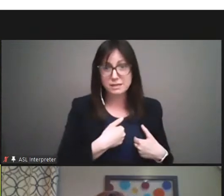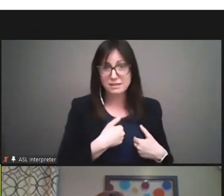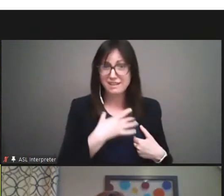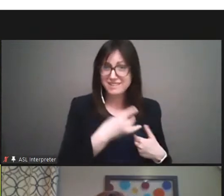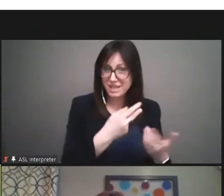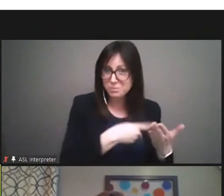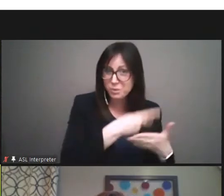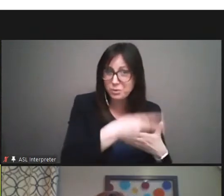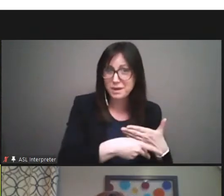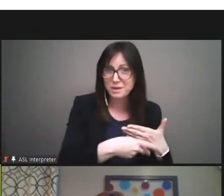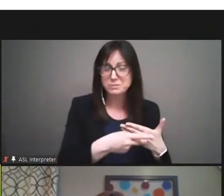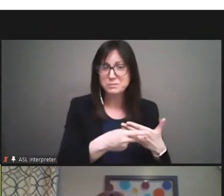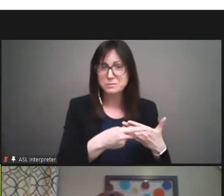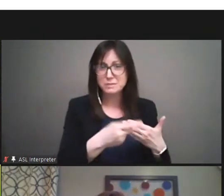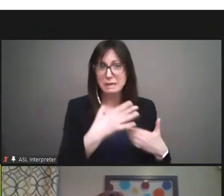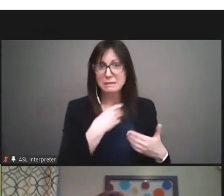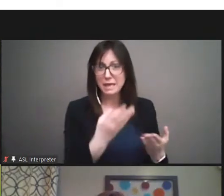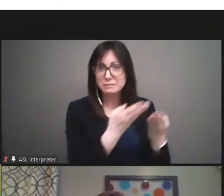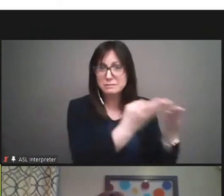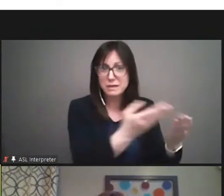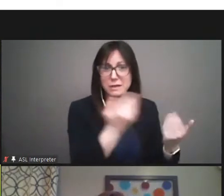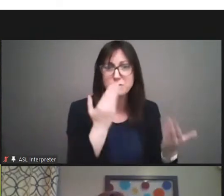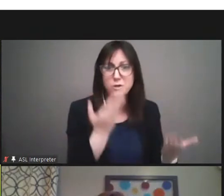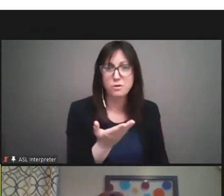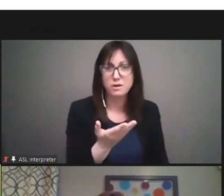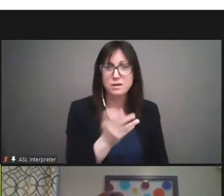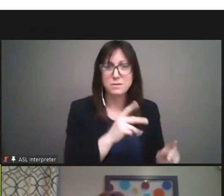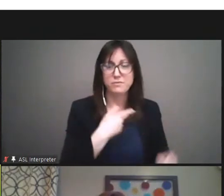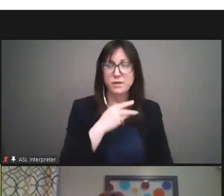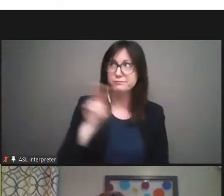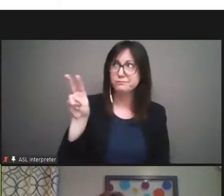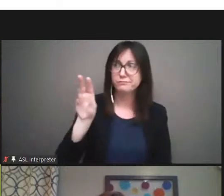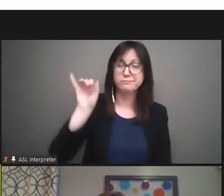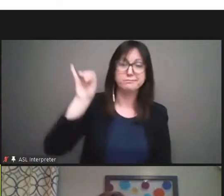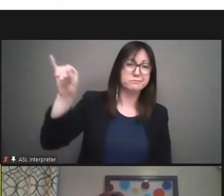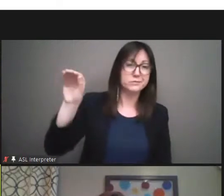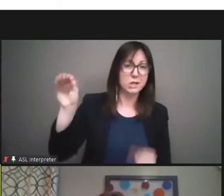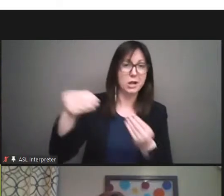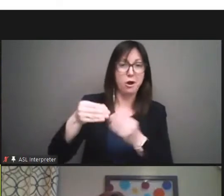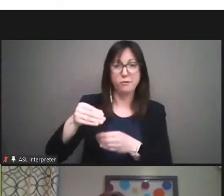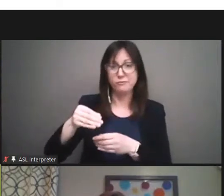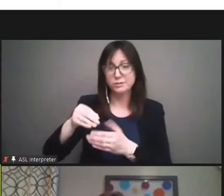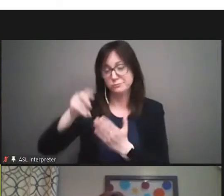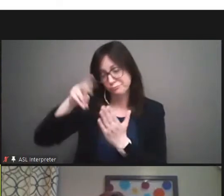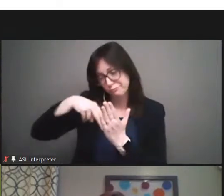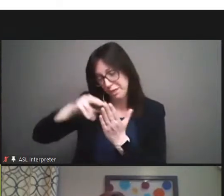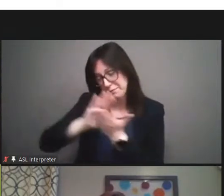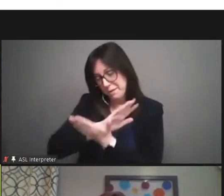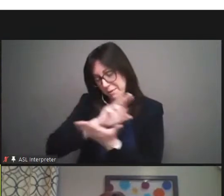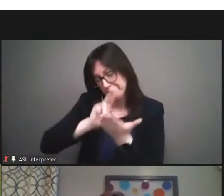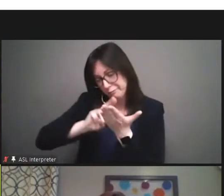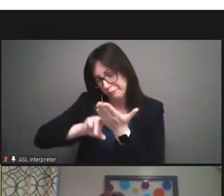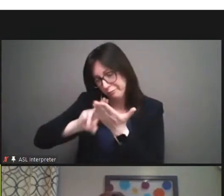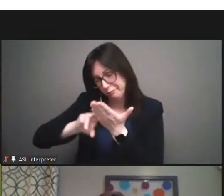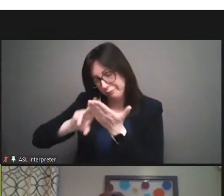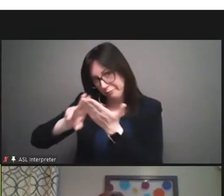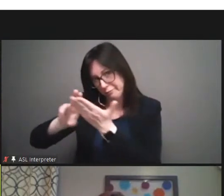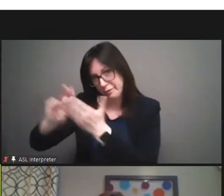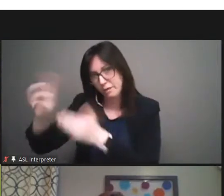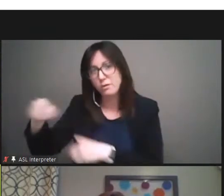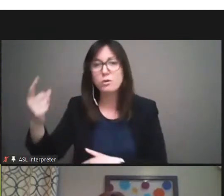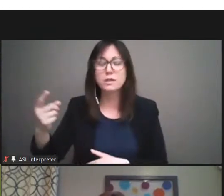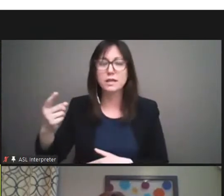and likewise, I'm sure people are like, oh, she's just up there, right, in that office, and what is she doing? She's signing papers.